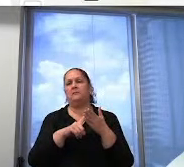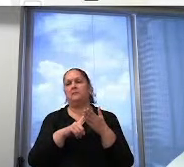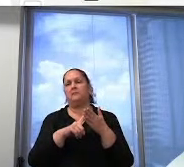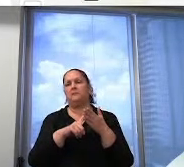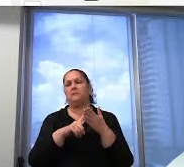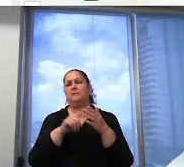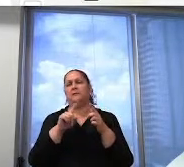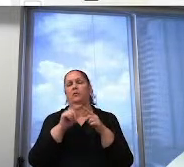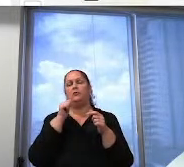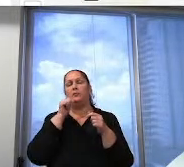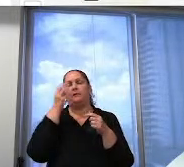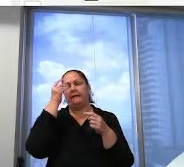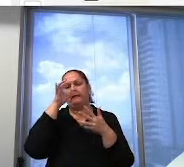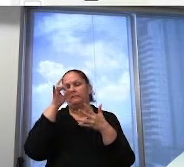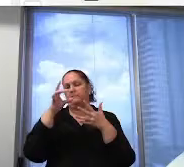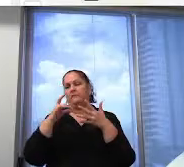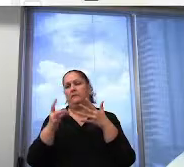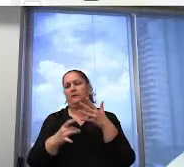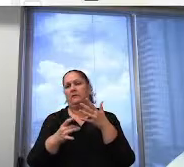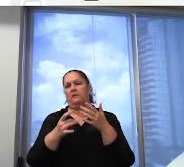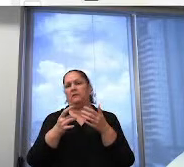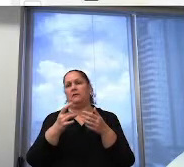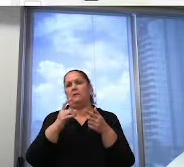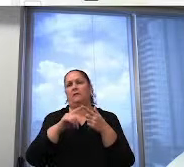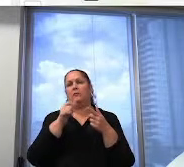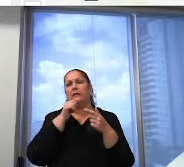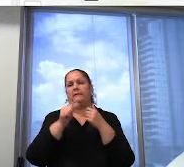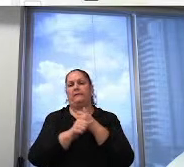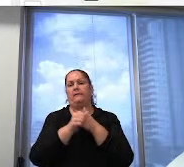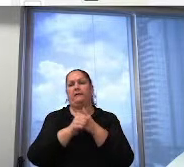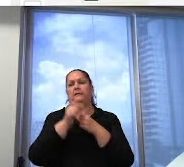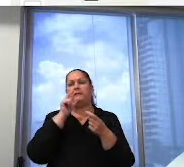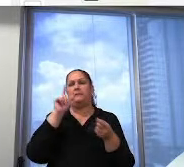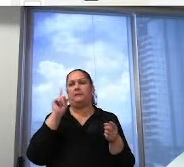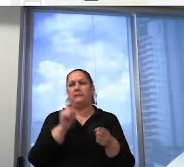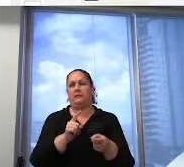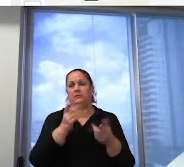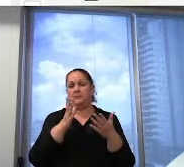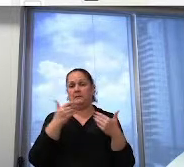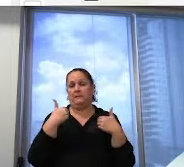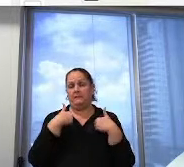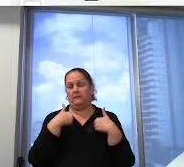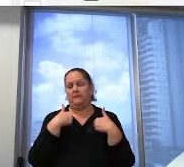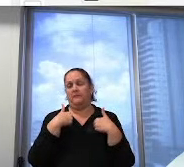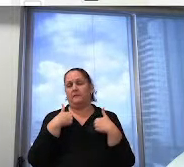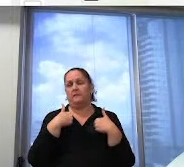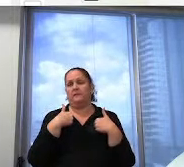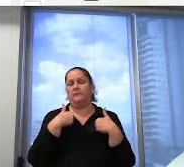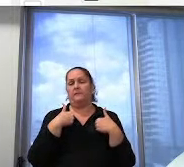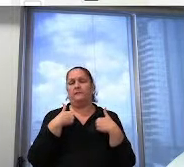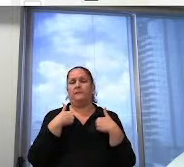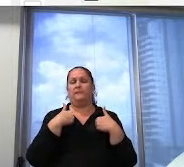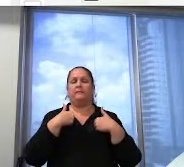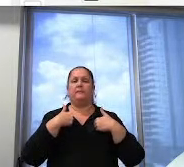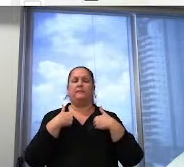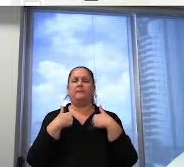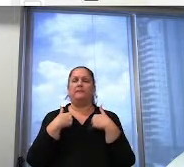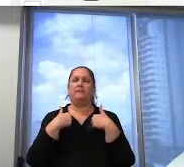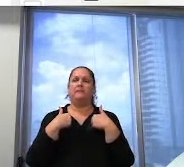identifying any alternatives from a hazard mitigations that may exist that may